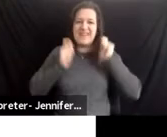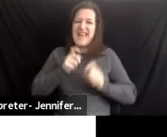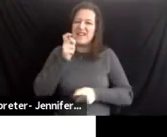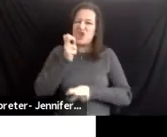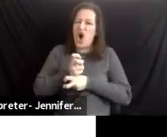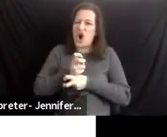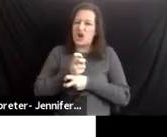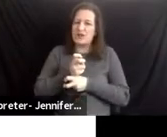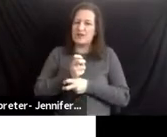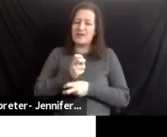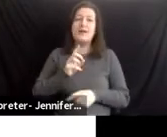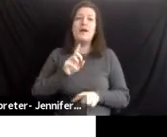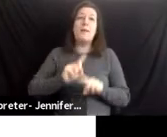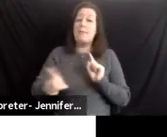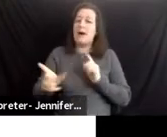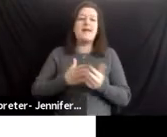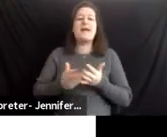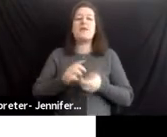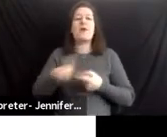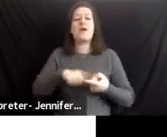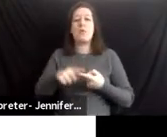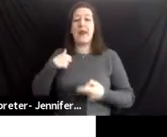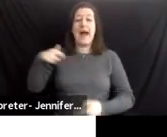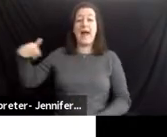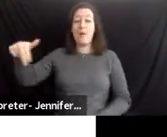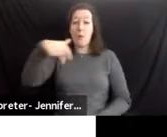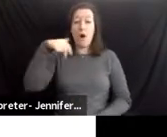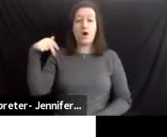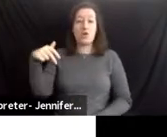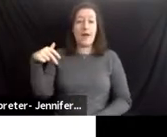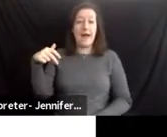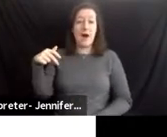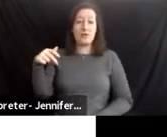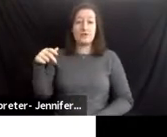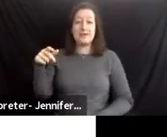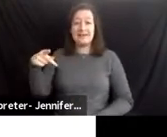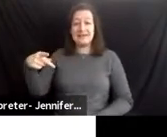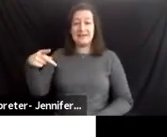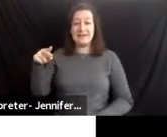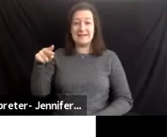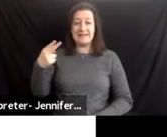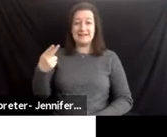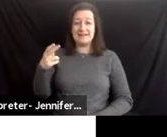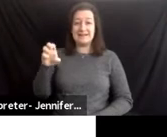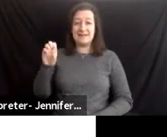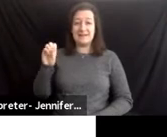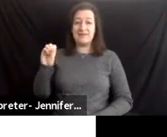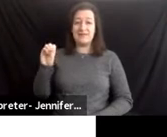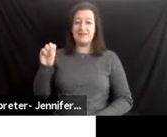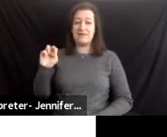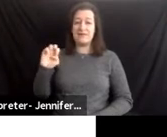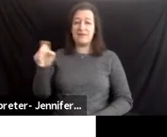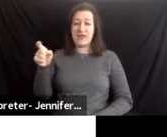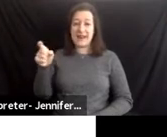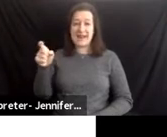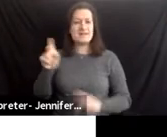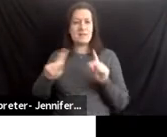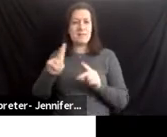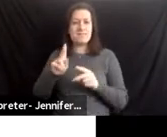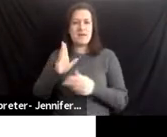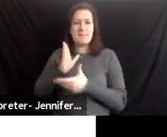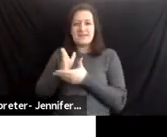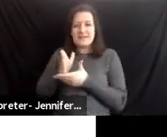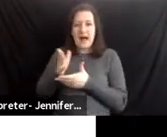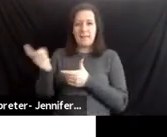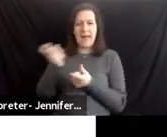around Phoenix wearing it, I'm amazed that people stop me and want to talk about what it is, what it's for. And